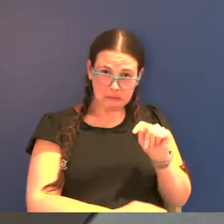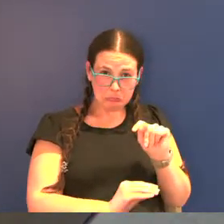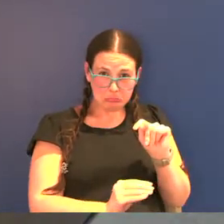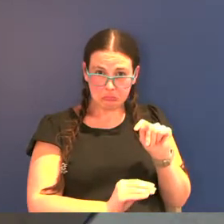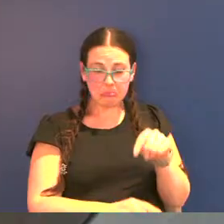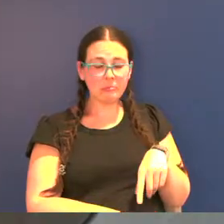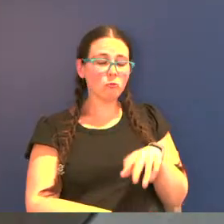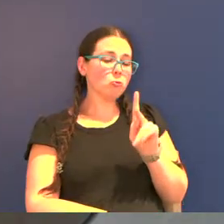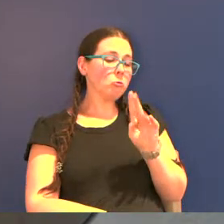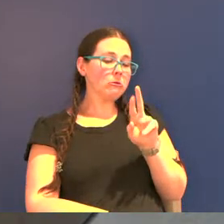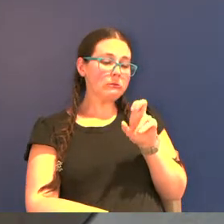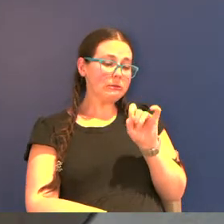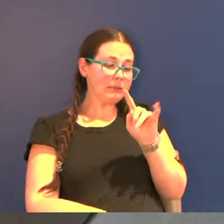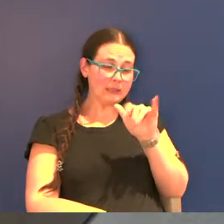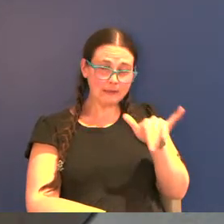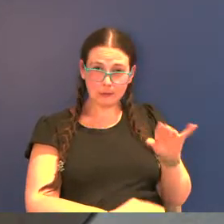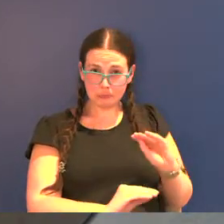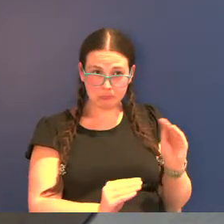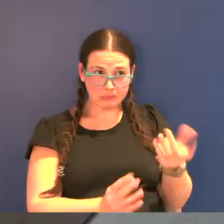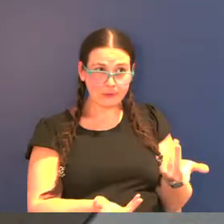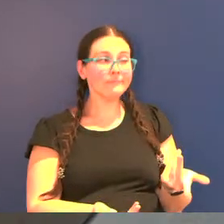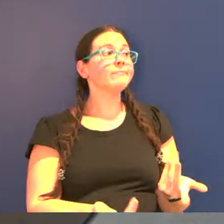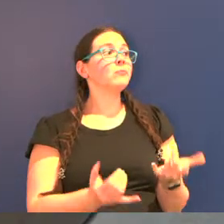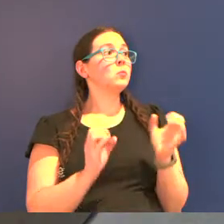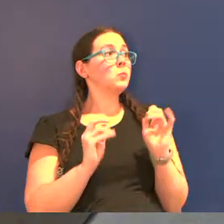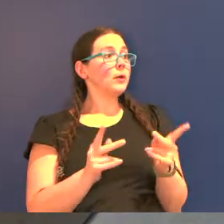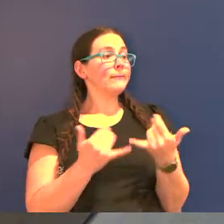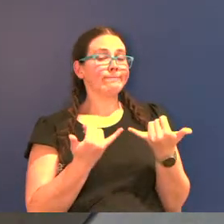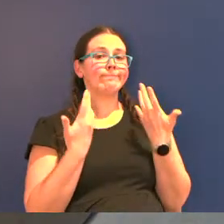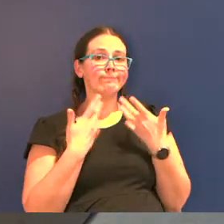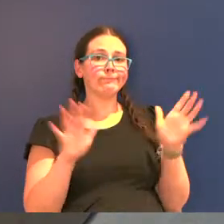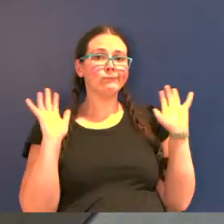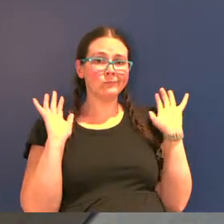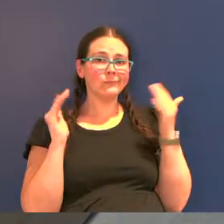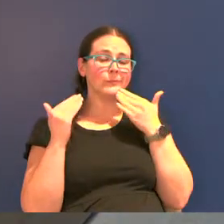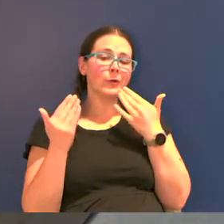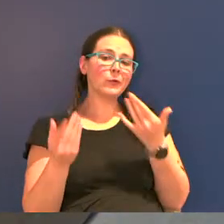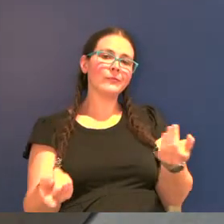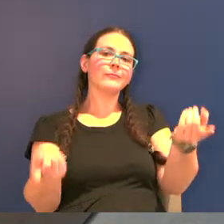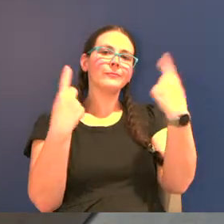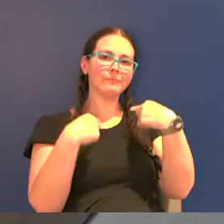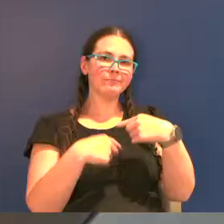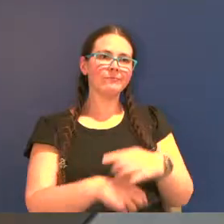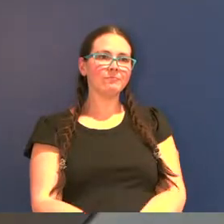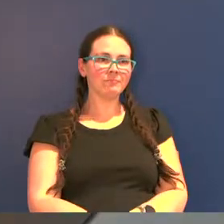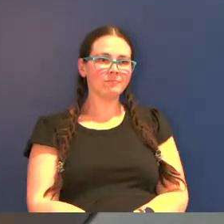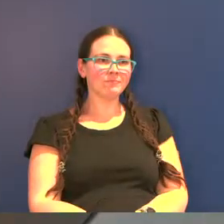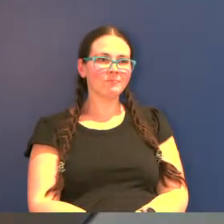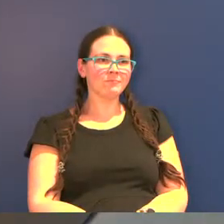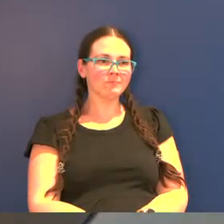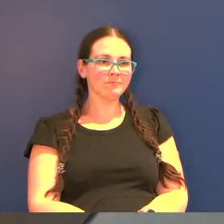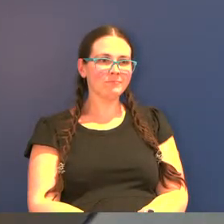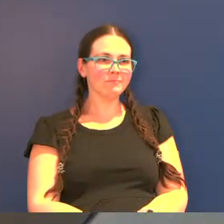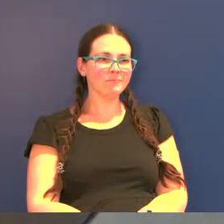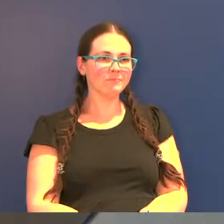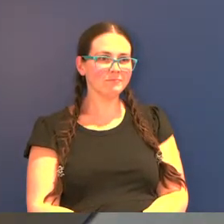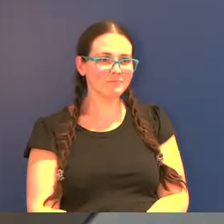Ms. Christie. All right, well, with that, we are adjourned. Thanks for coming out. That's right.